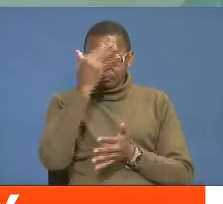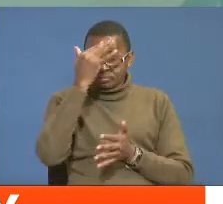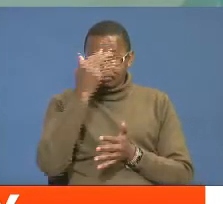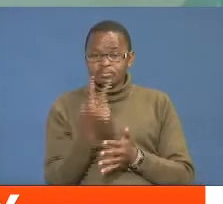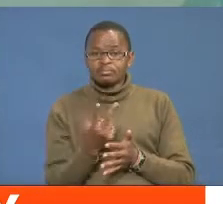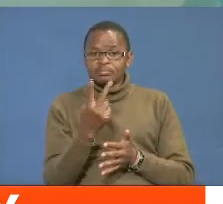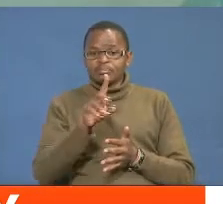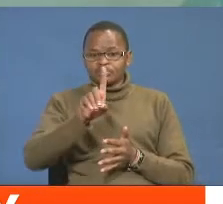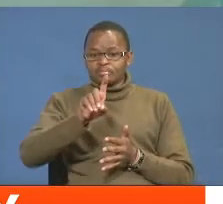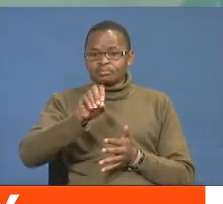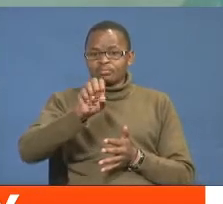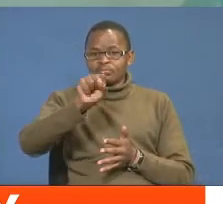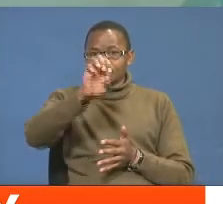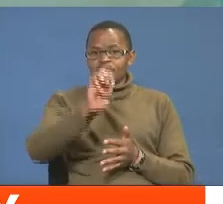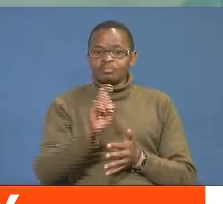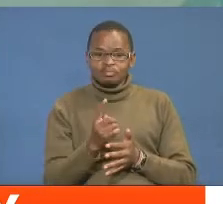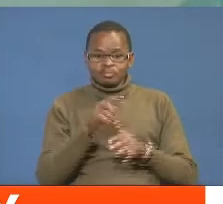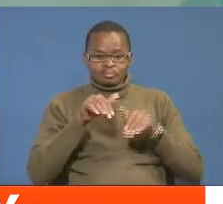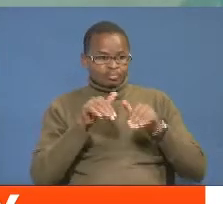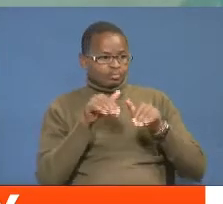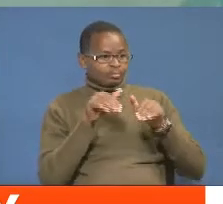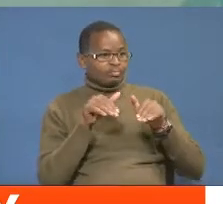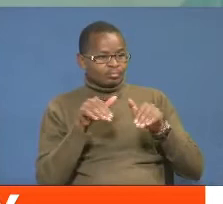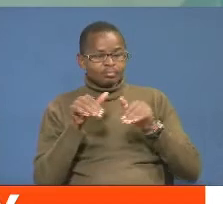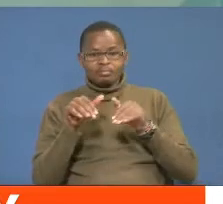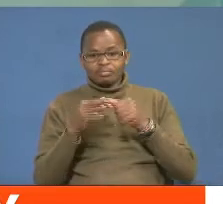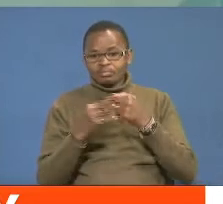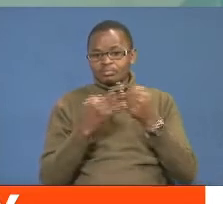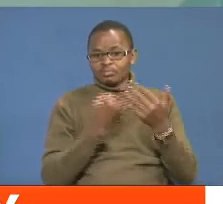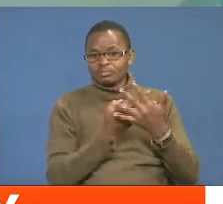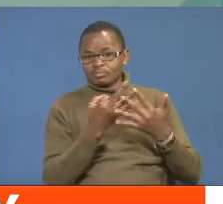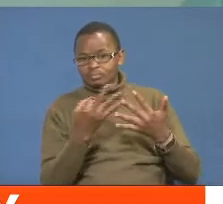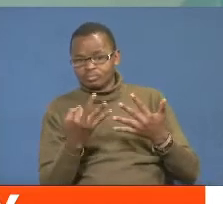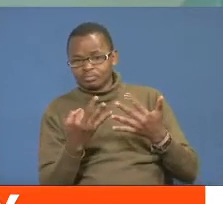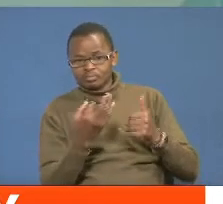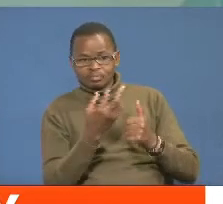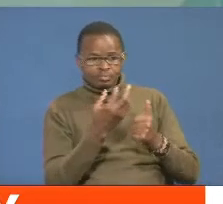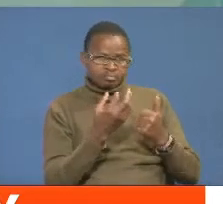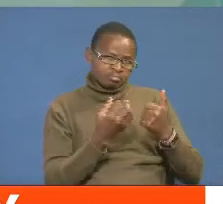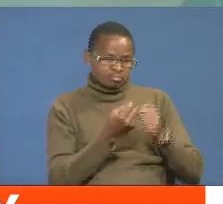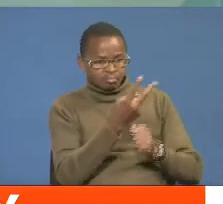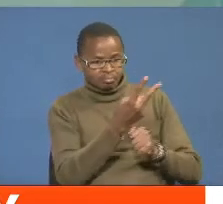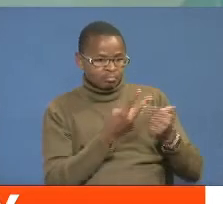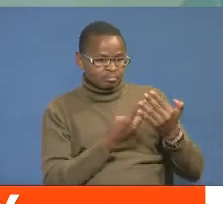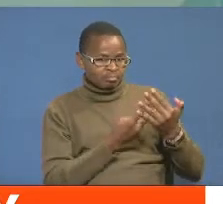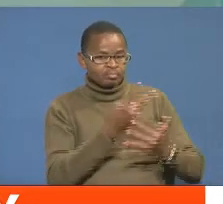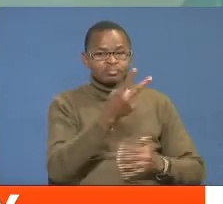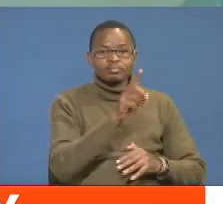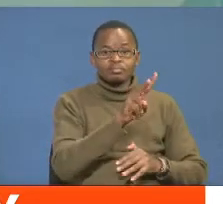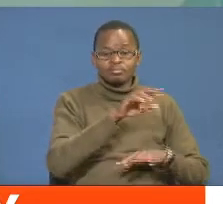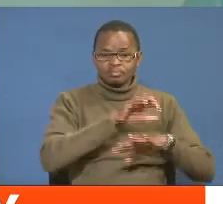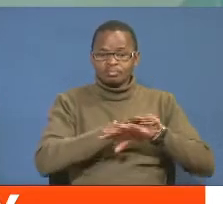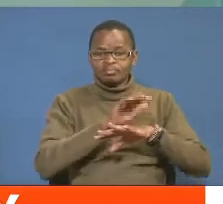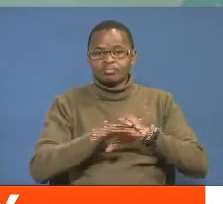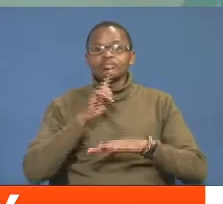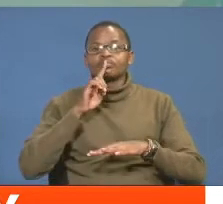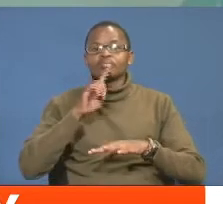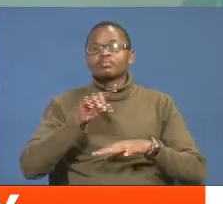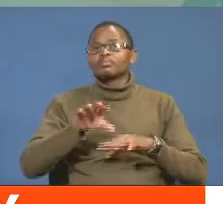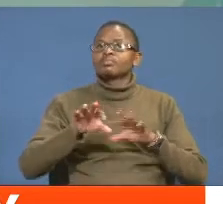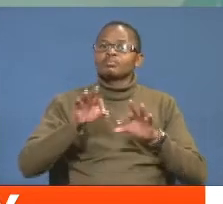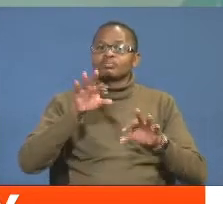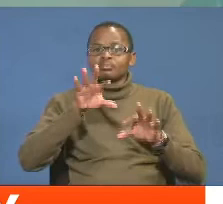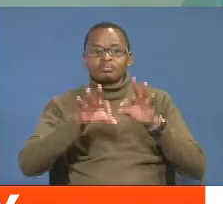need the two doses. The first dose is given, you wait for 8 weeks, actually 12 to 8 weeks, and then you get the second dose. So they say it takes